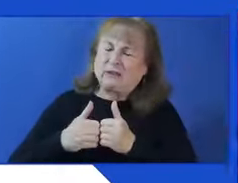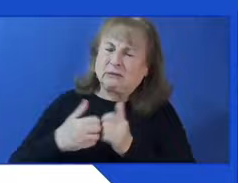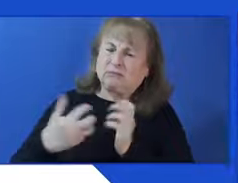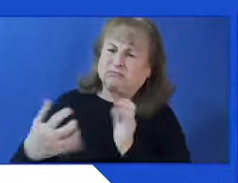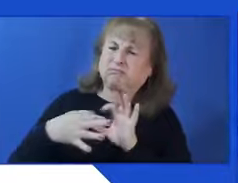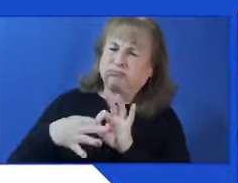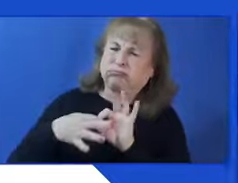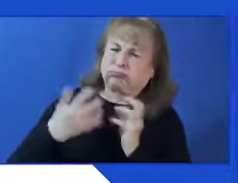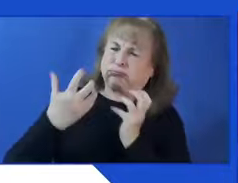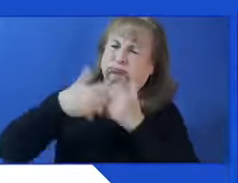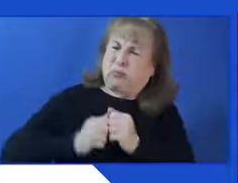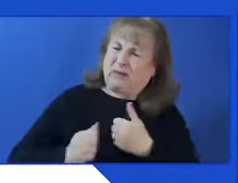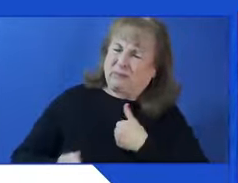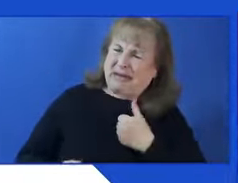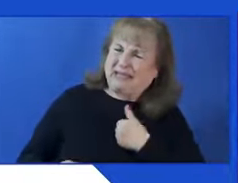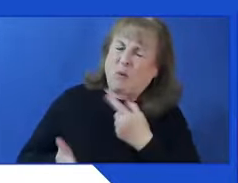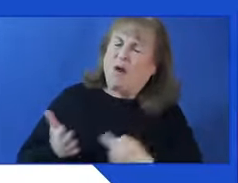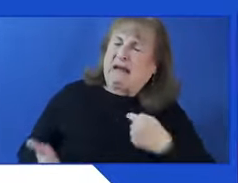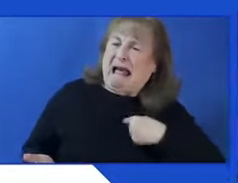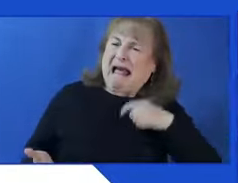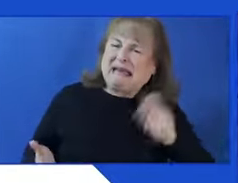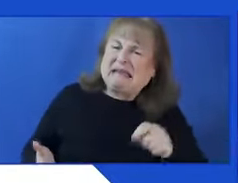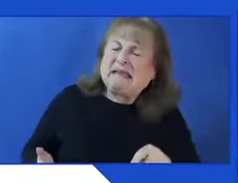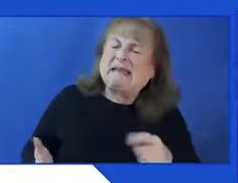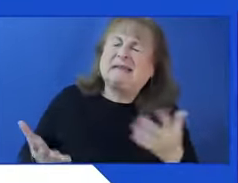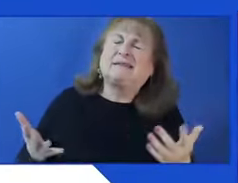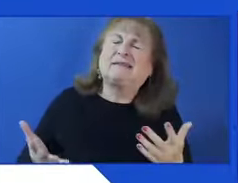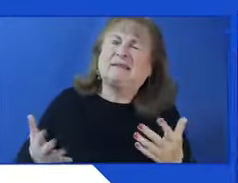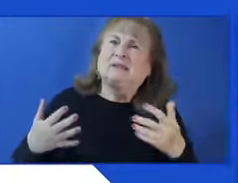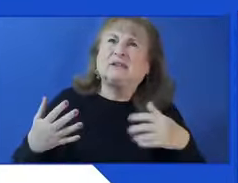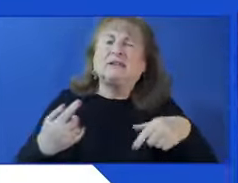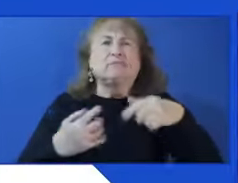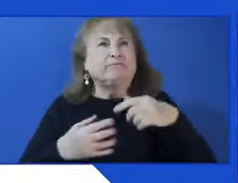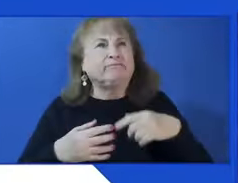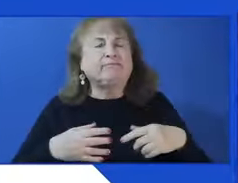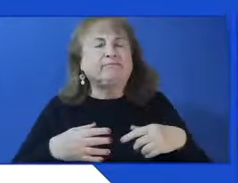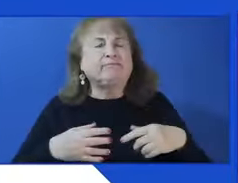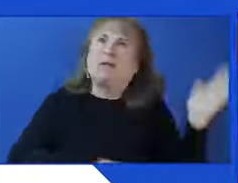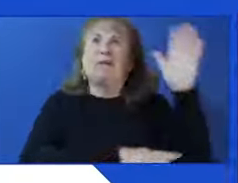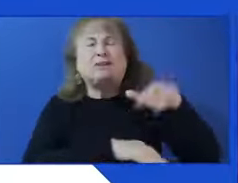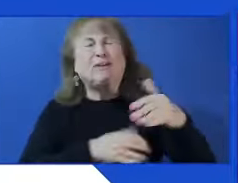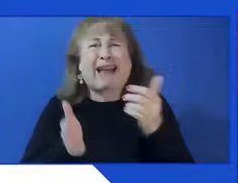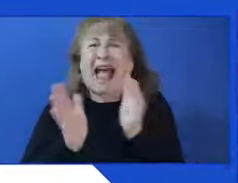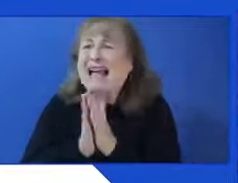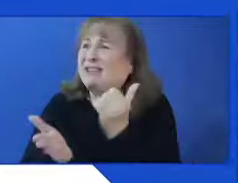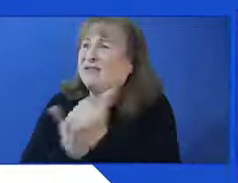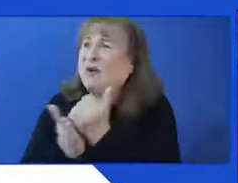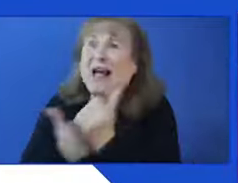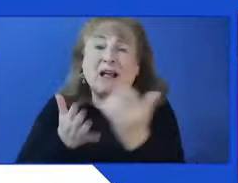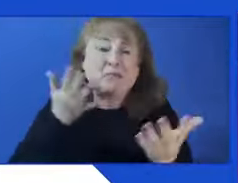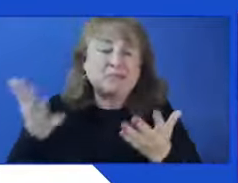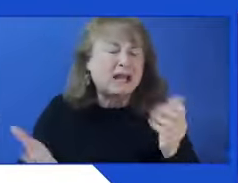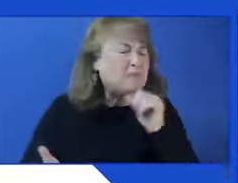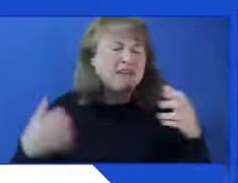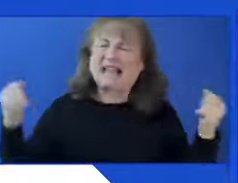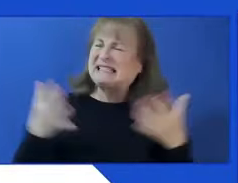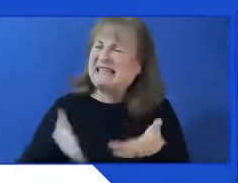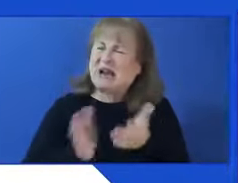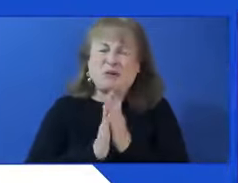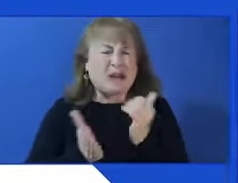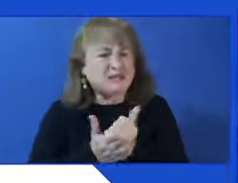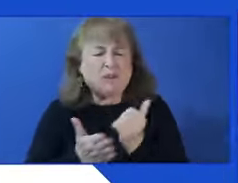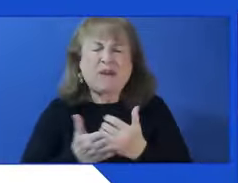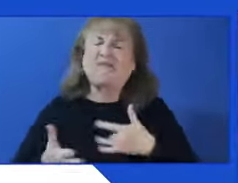and listen to what you need and be able to go around and ask for help. Like, you shouldn't be scared. You should be okay